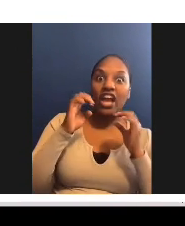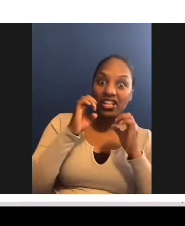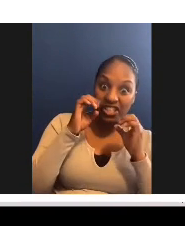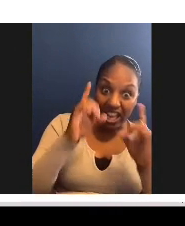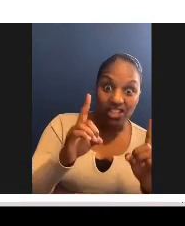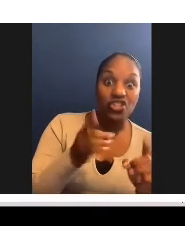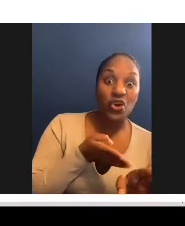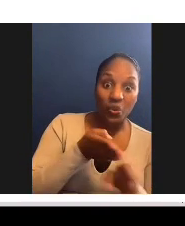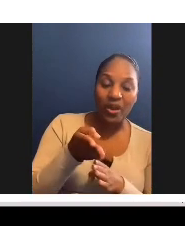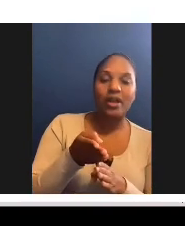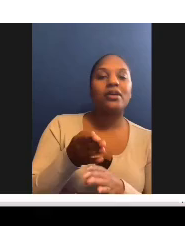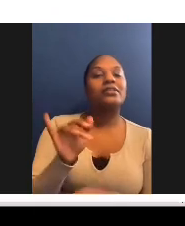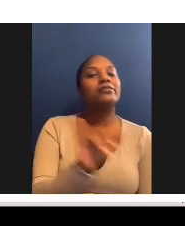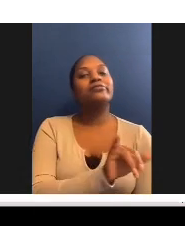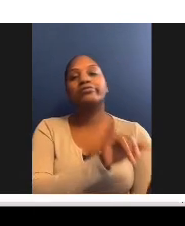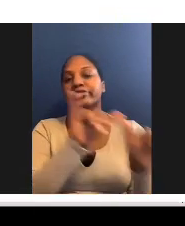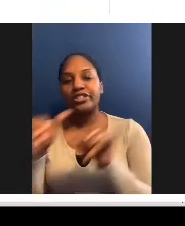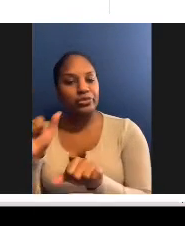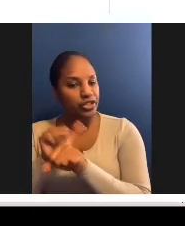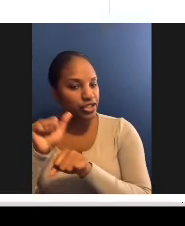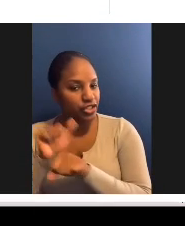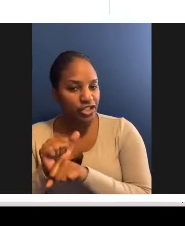also wants you to do too.